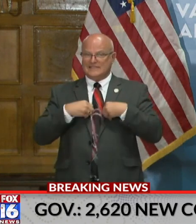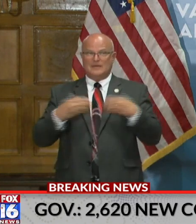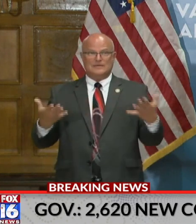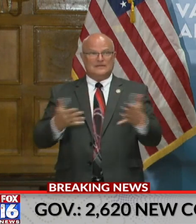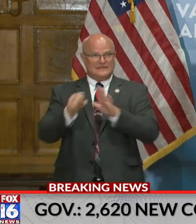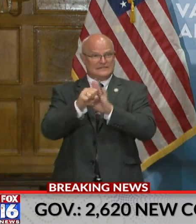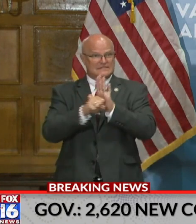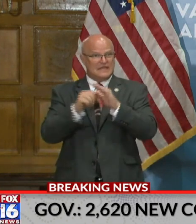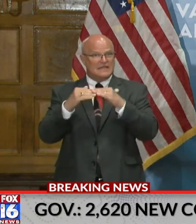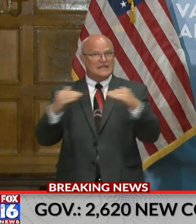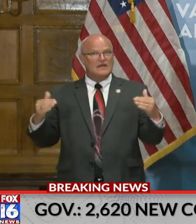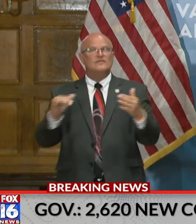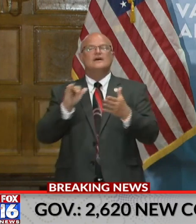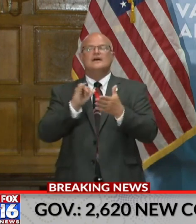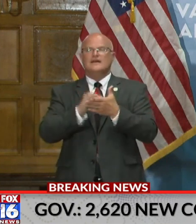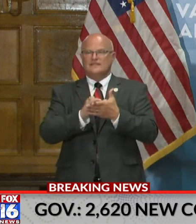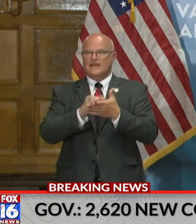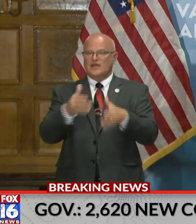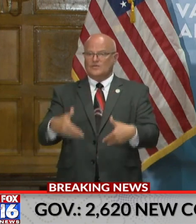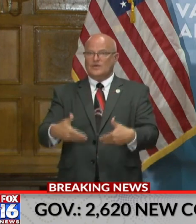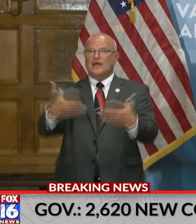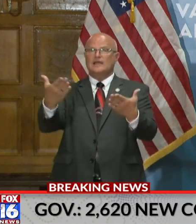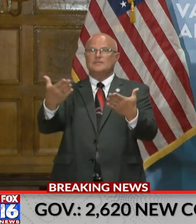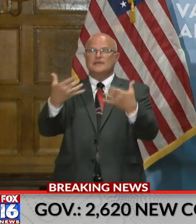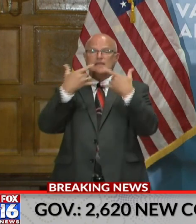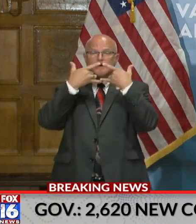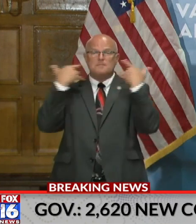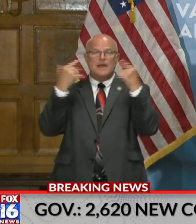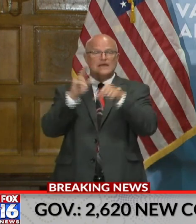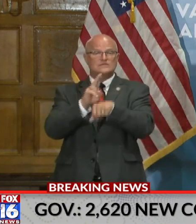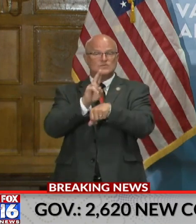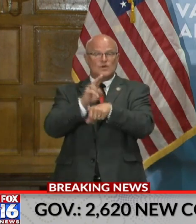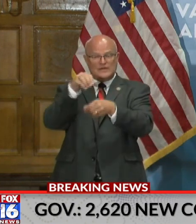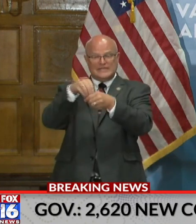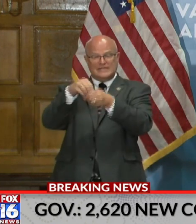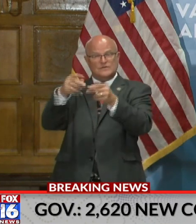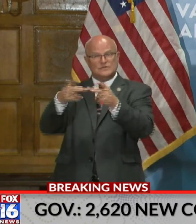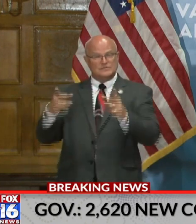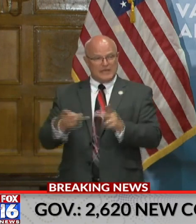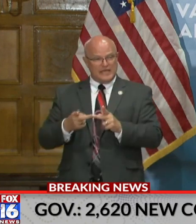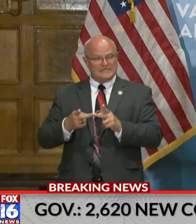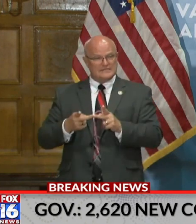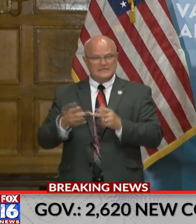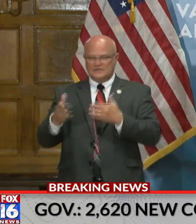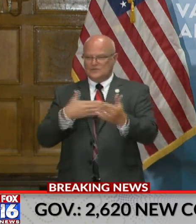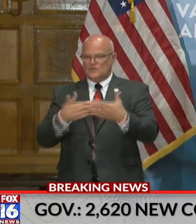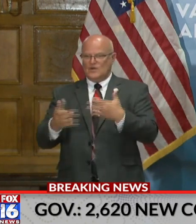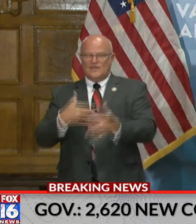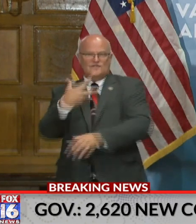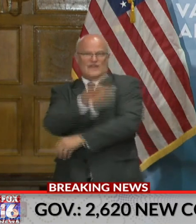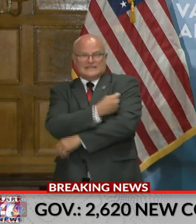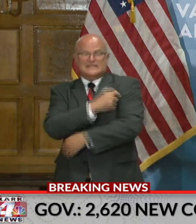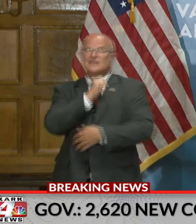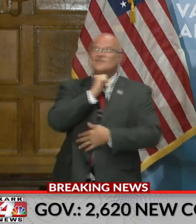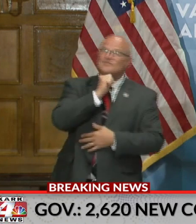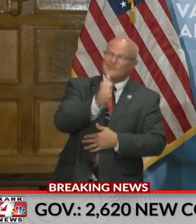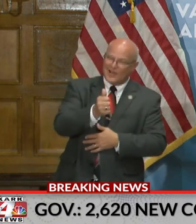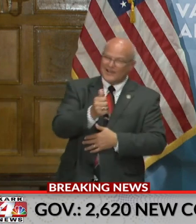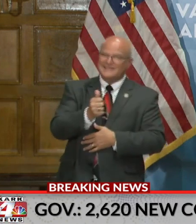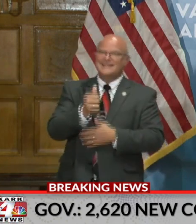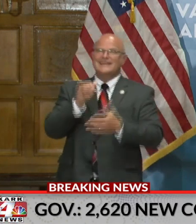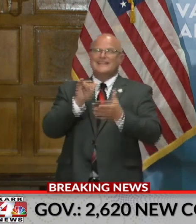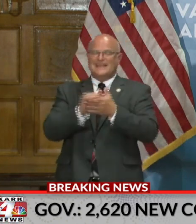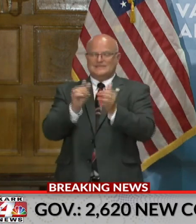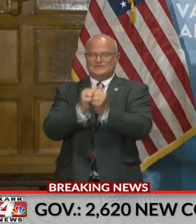the state that do recommend mask wearing in indoor space, whether vaccinated or not. That's